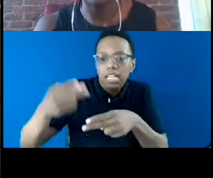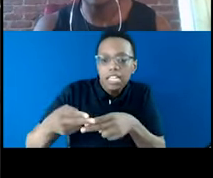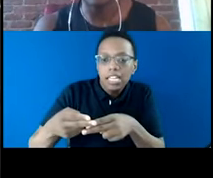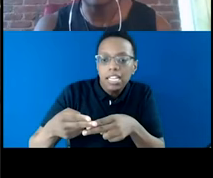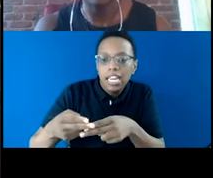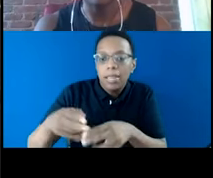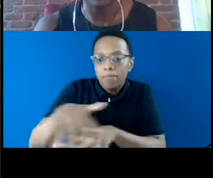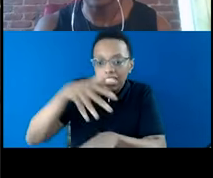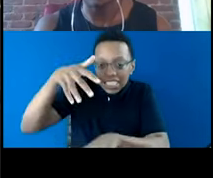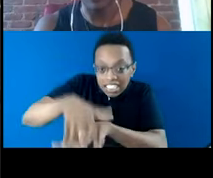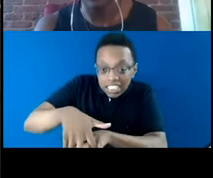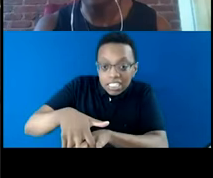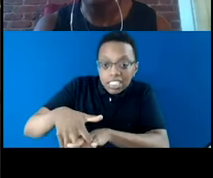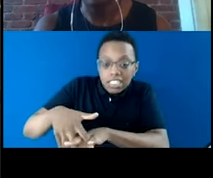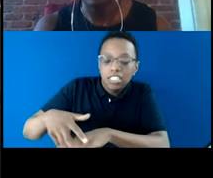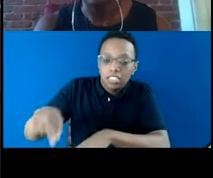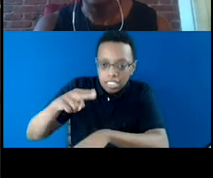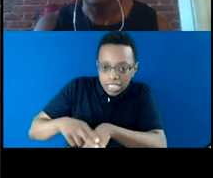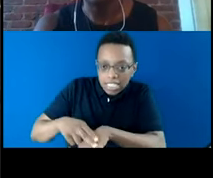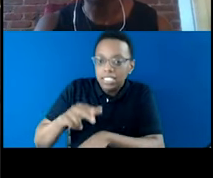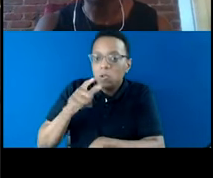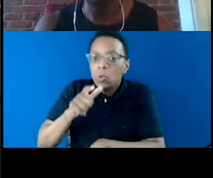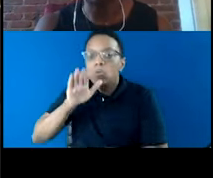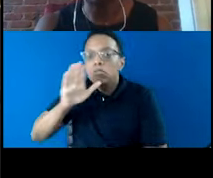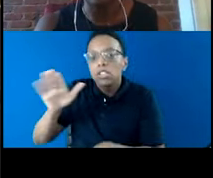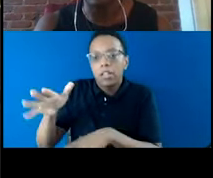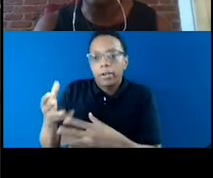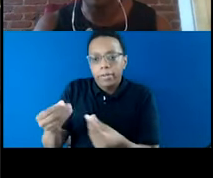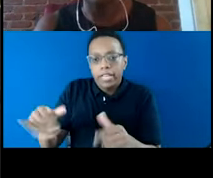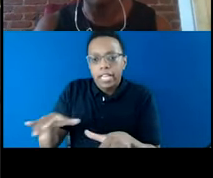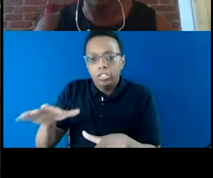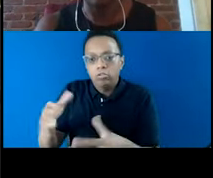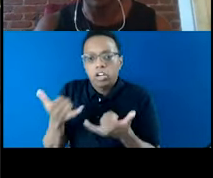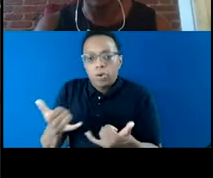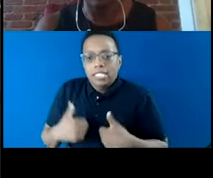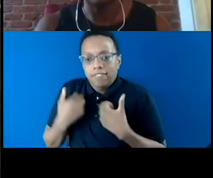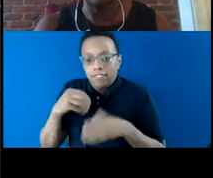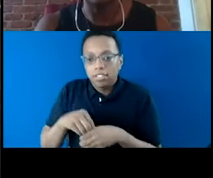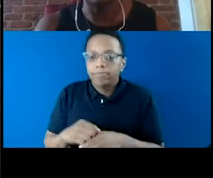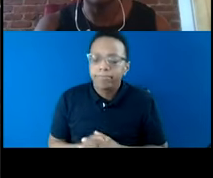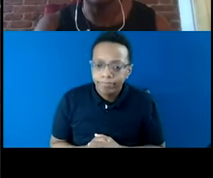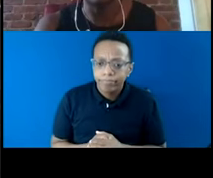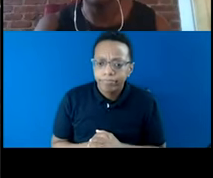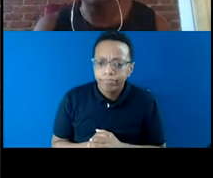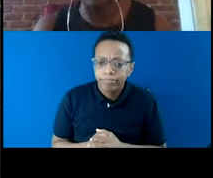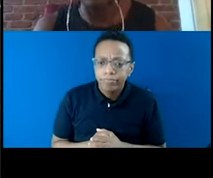are currently occupying. One of the reasons to do this, beyond the fact that there are so many of